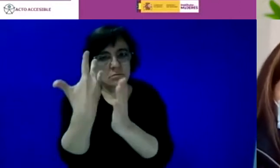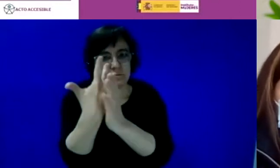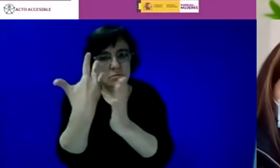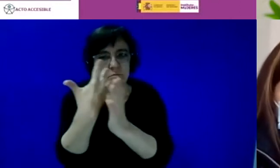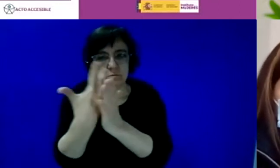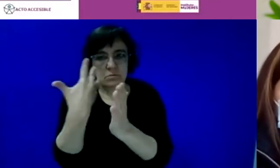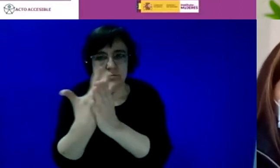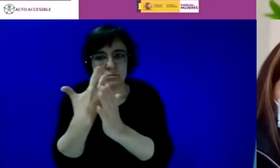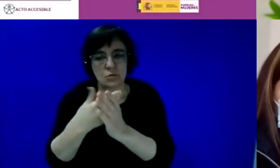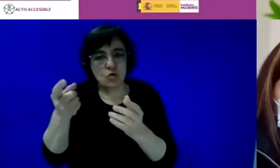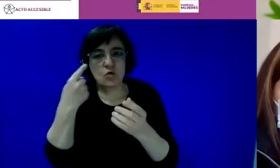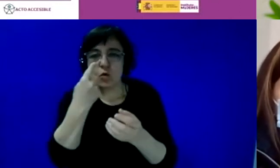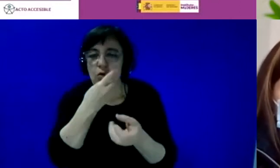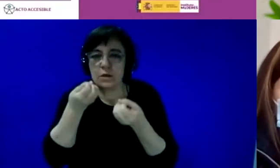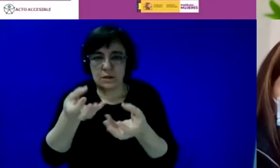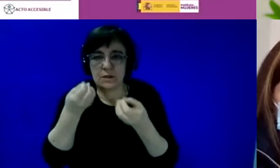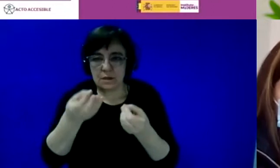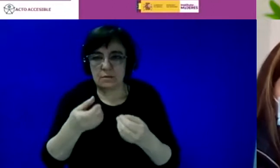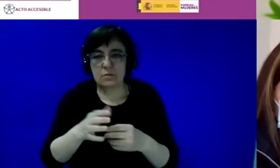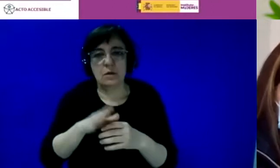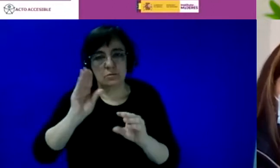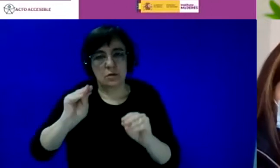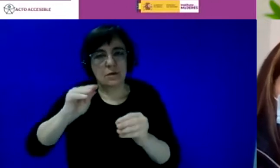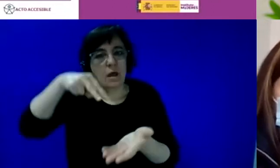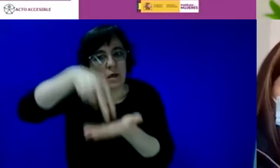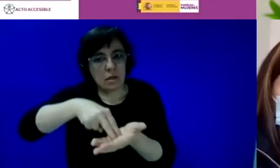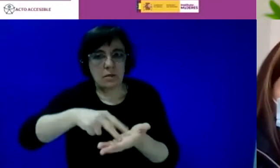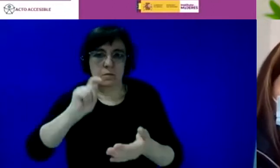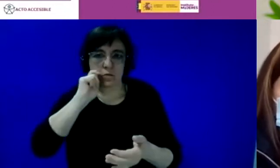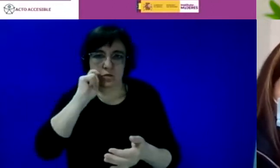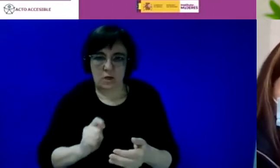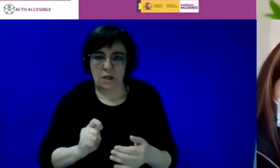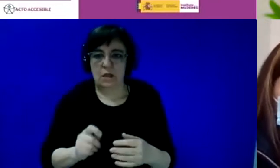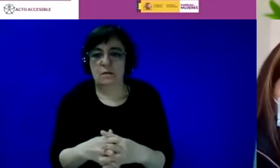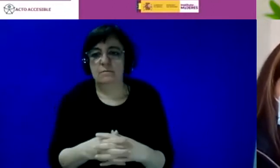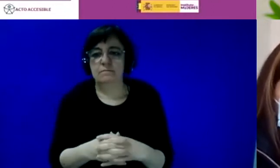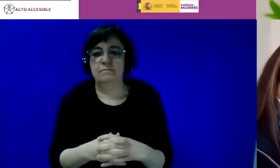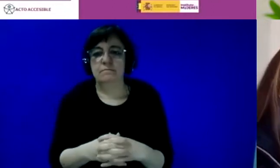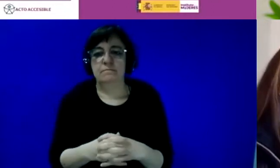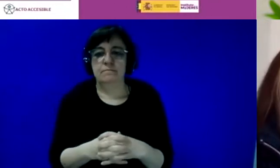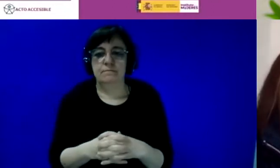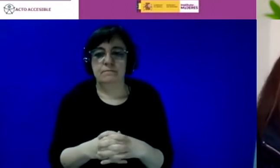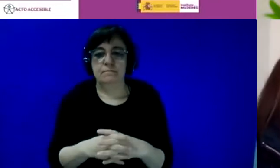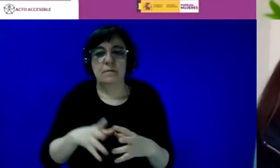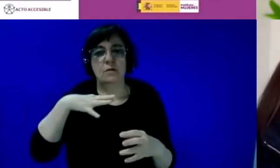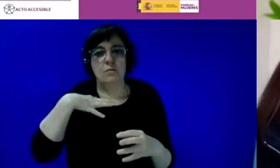Maria, perhaps you can translate to Ukraine to Tatiana?